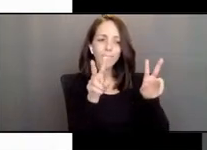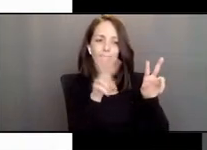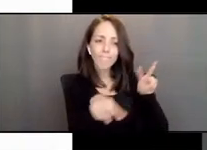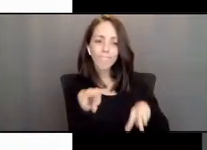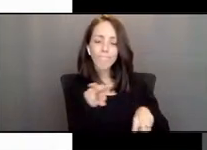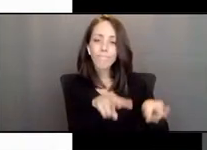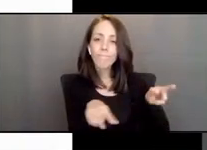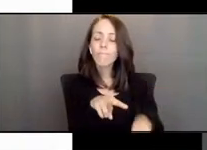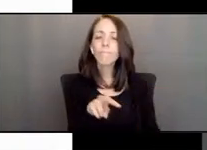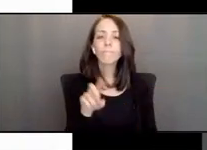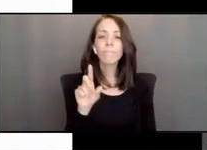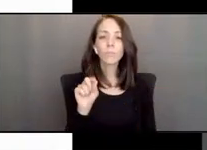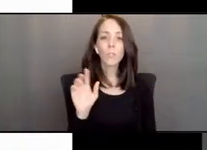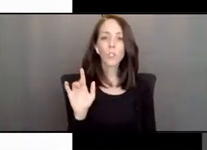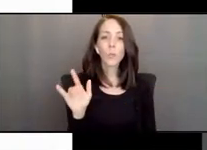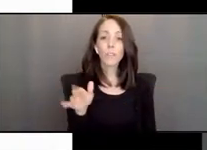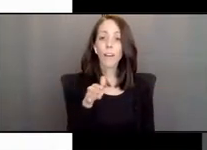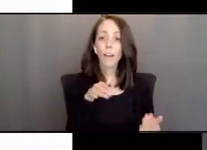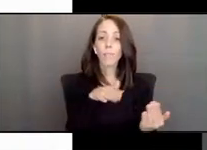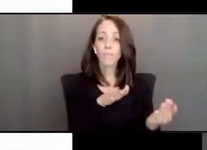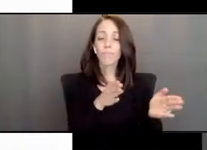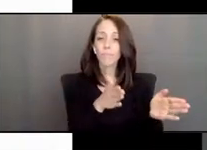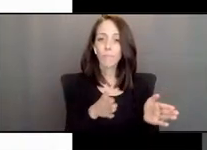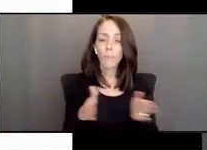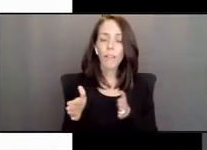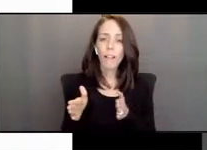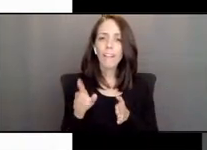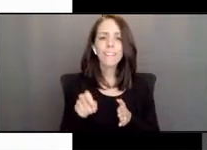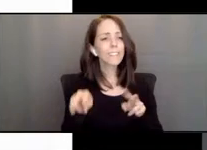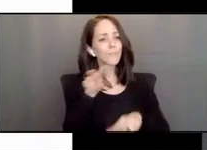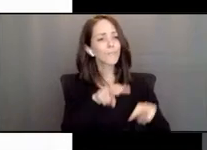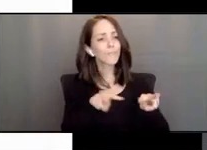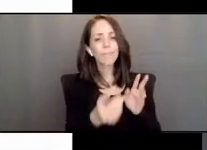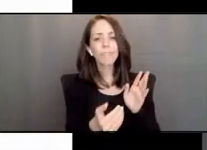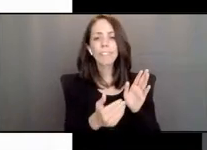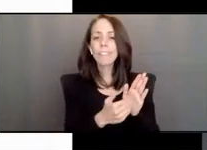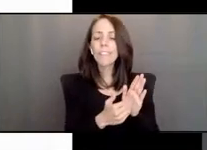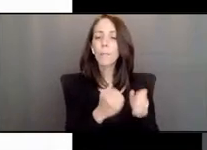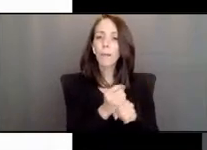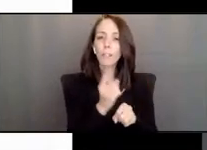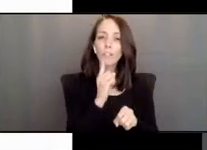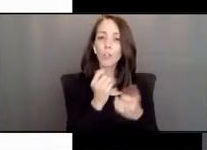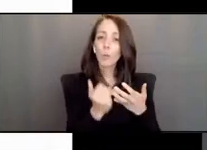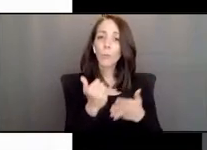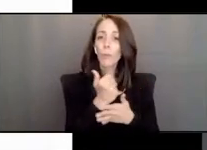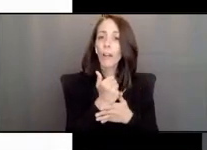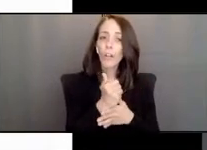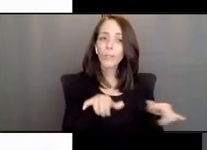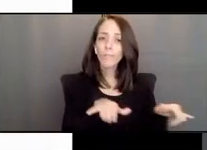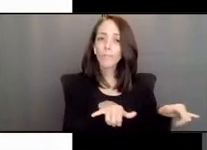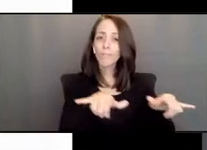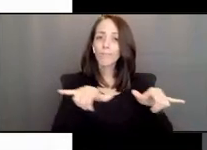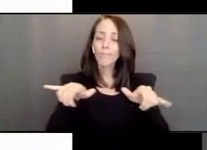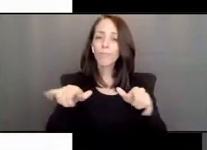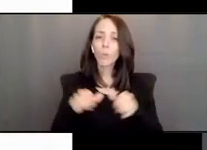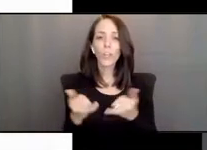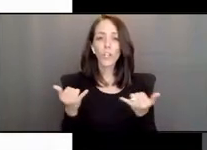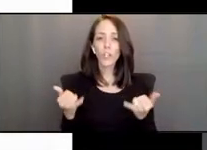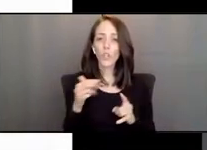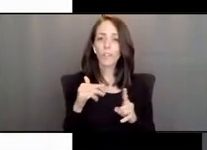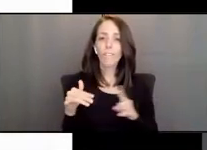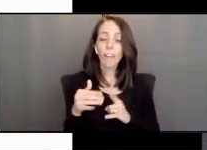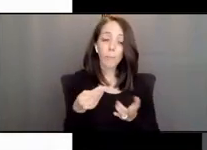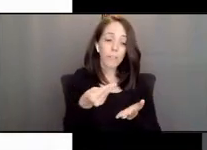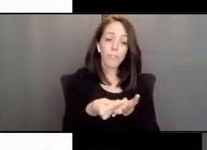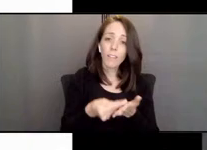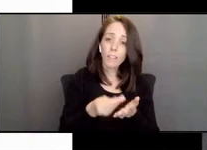2025 strategic plan. We needed to do this to align our priorities with our current environment. Our finances have changed. The